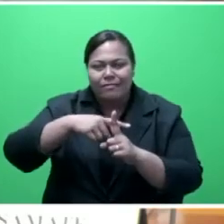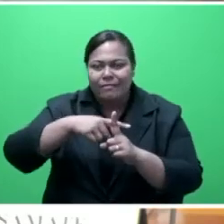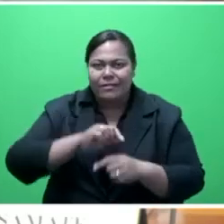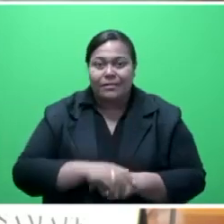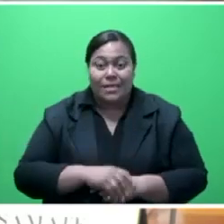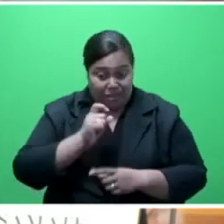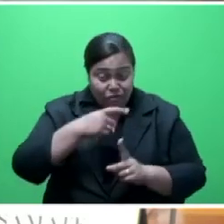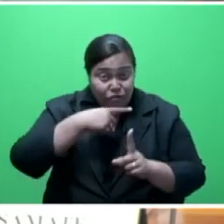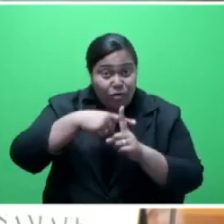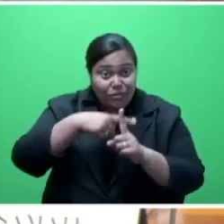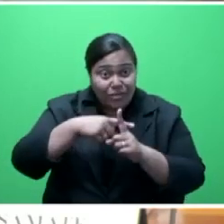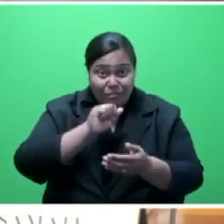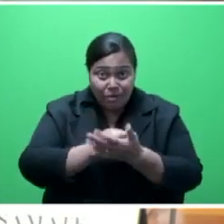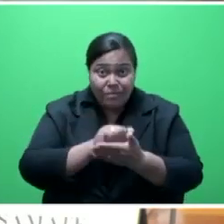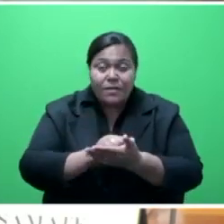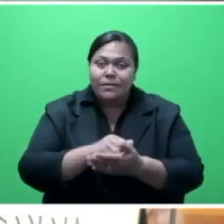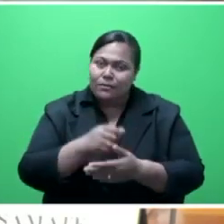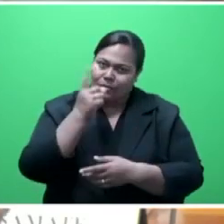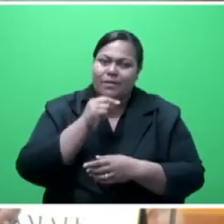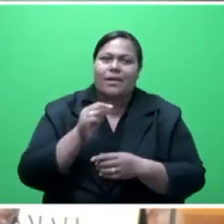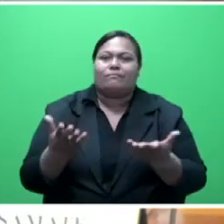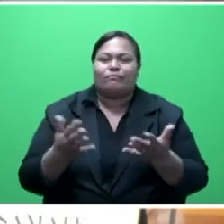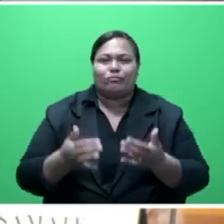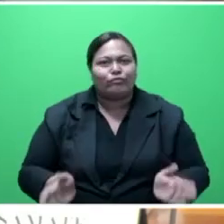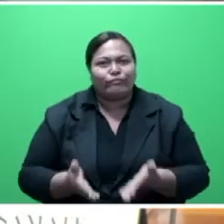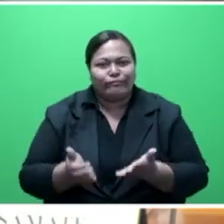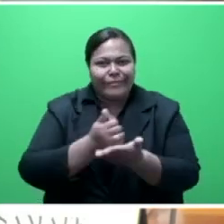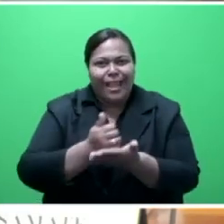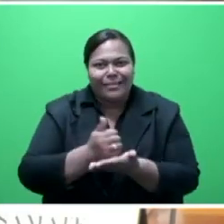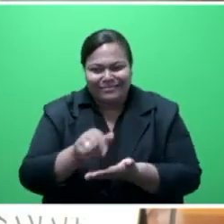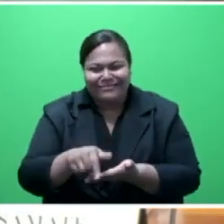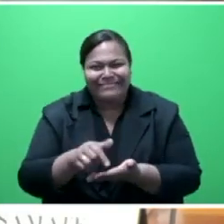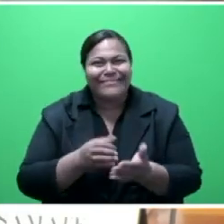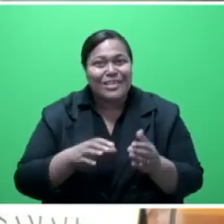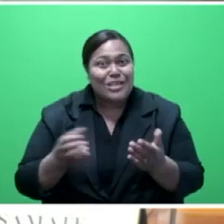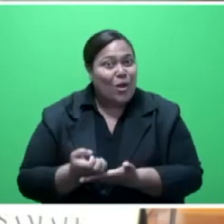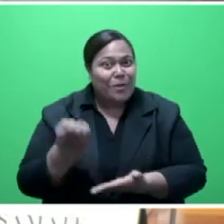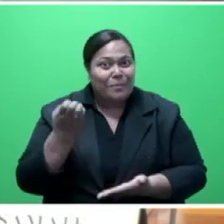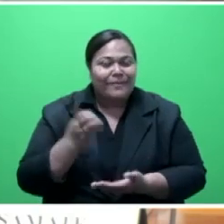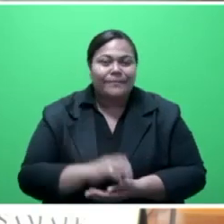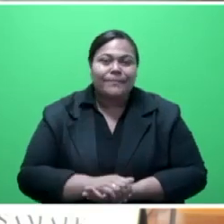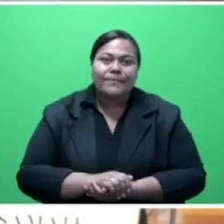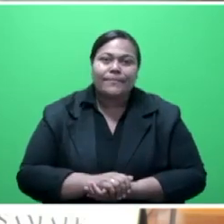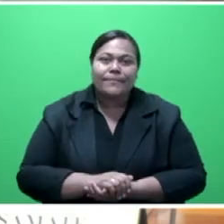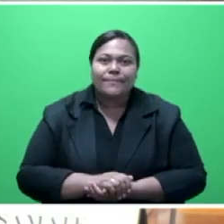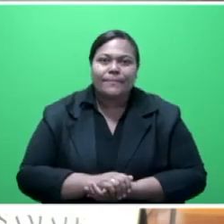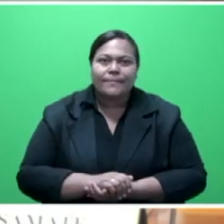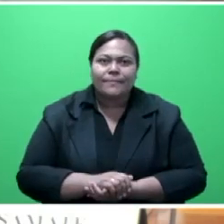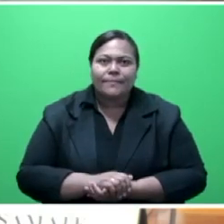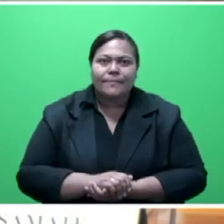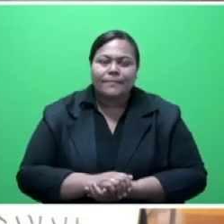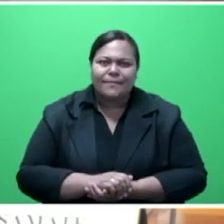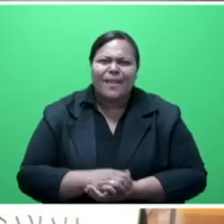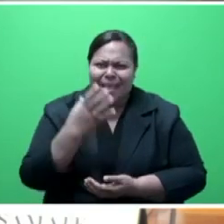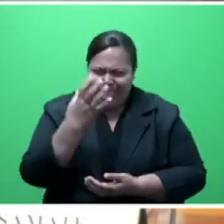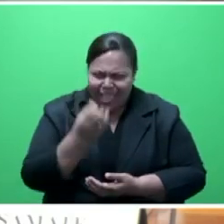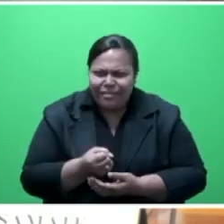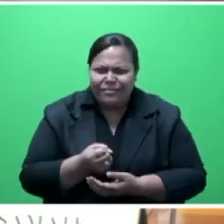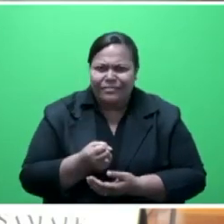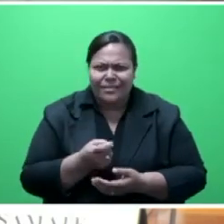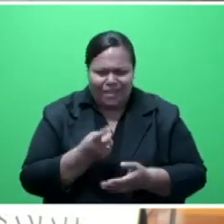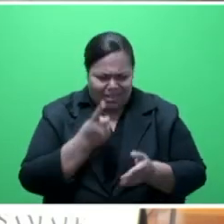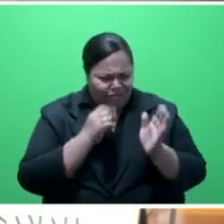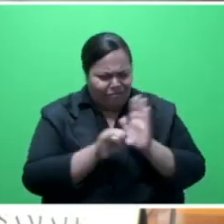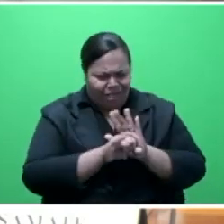only a friendlier Fiji, but a more active economy. Mr. Speaker, there is a silver lining to be found in this crisis,